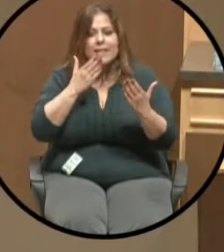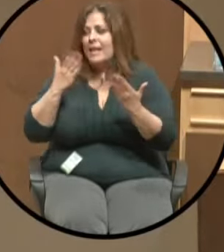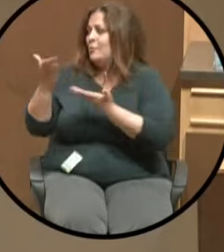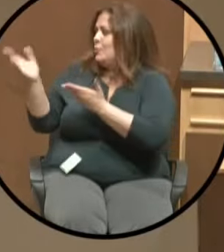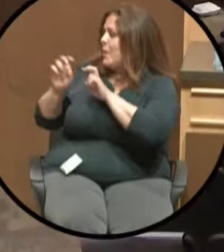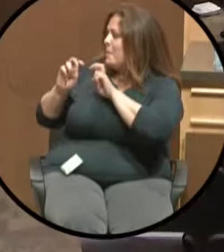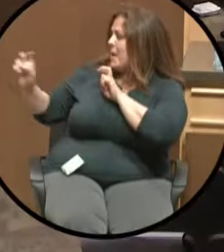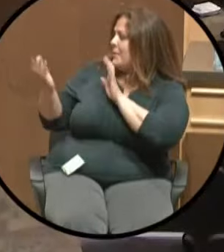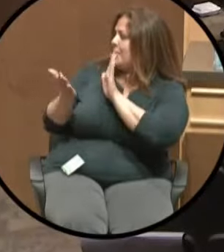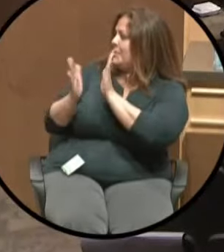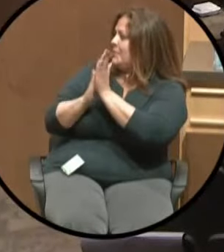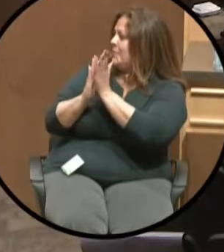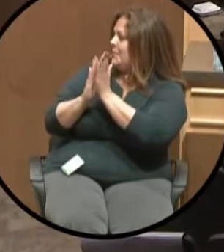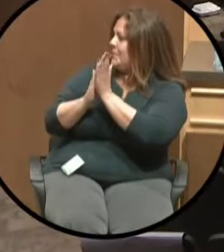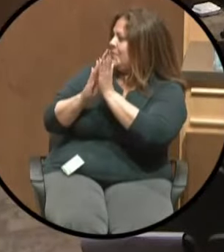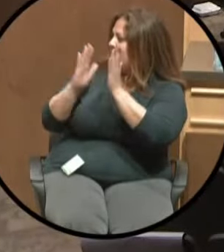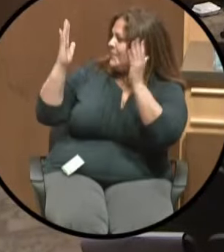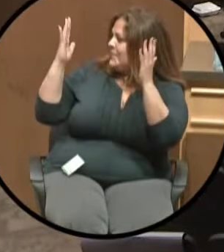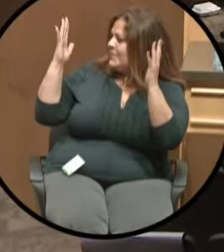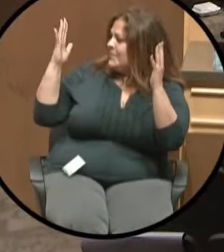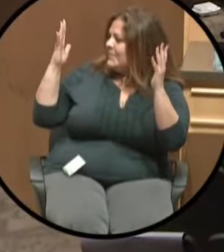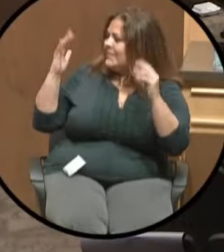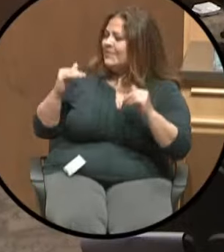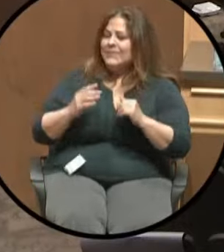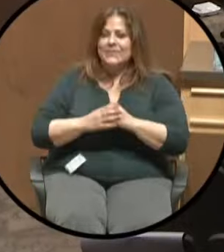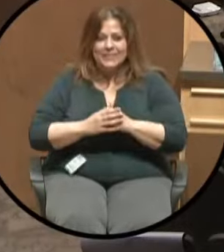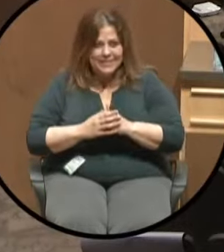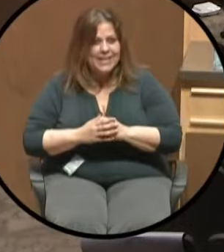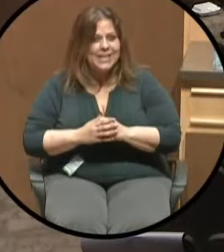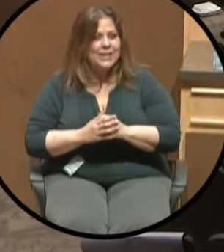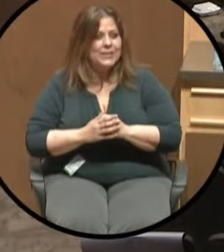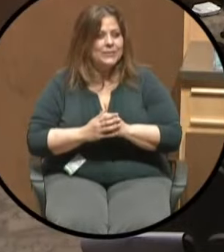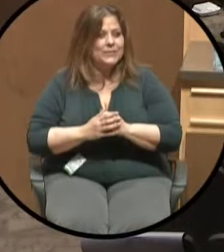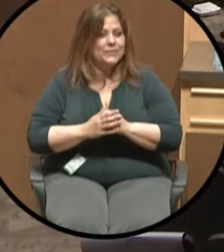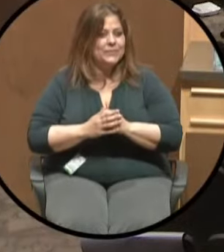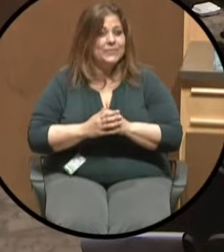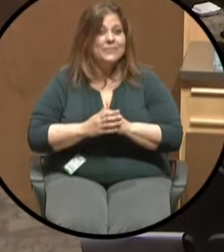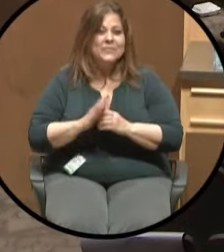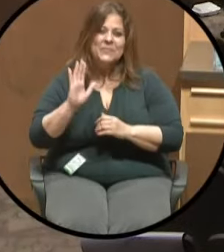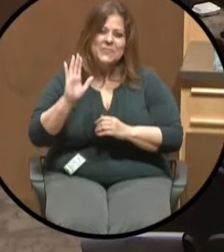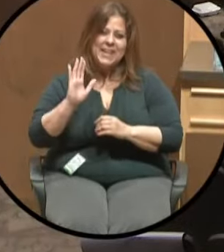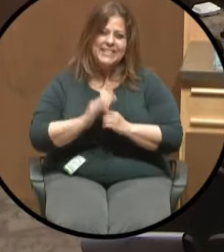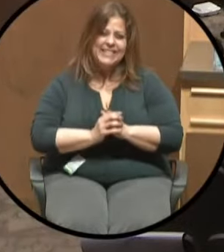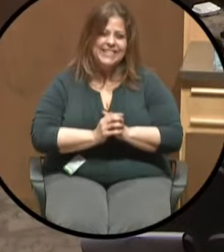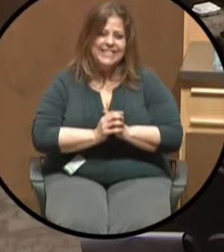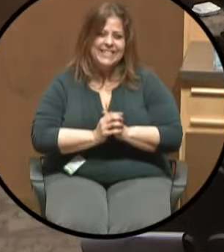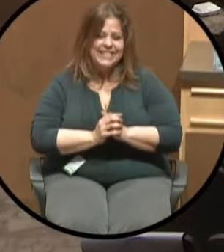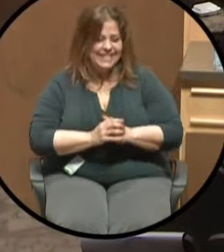Goodbye.